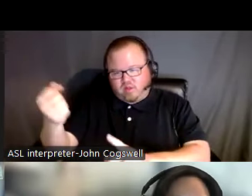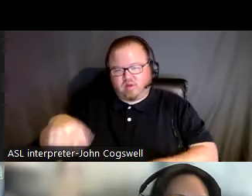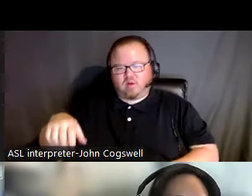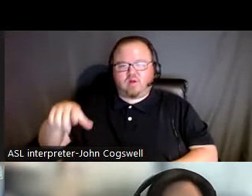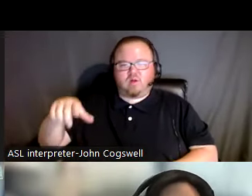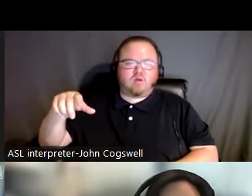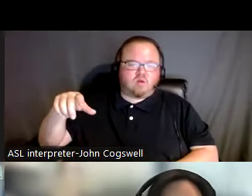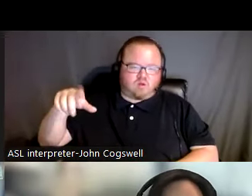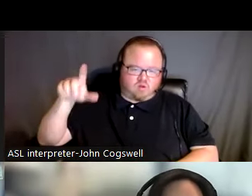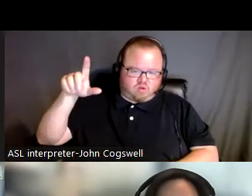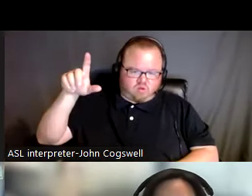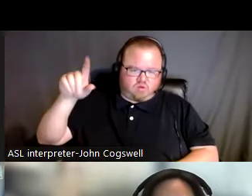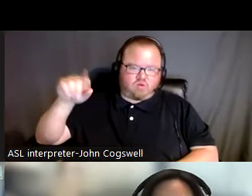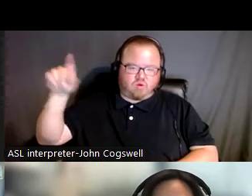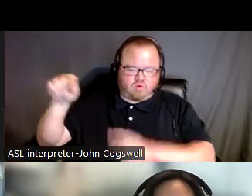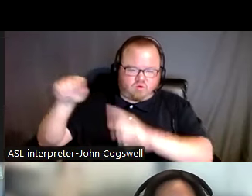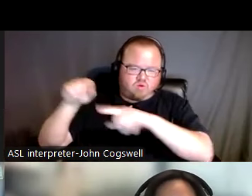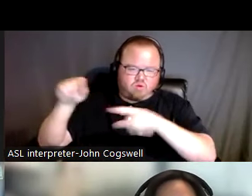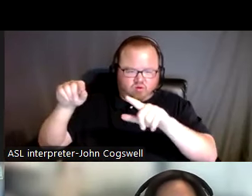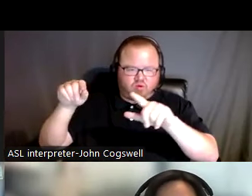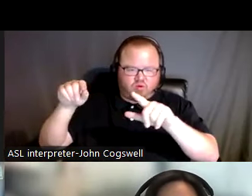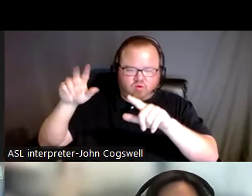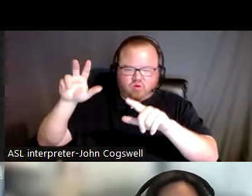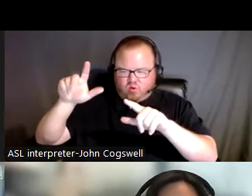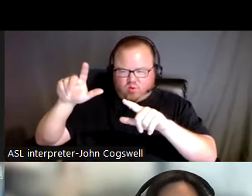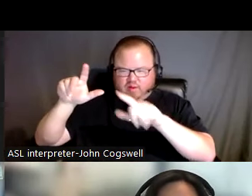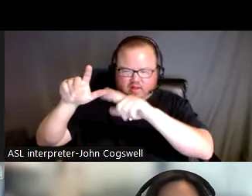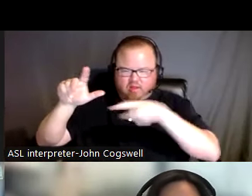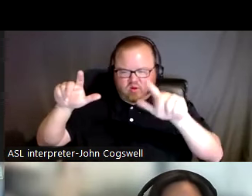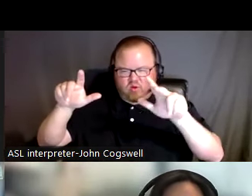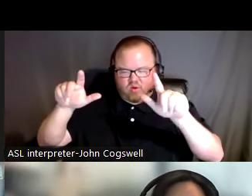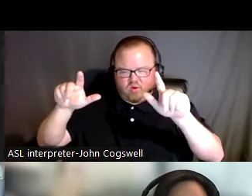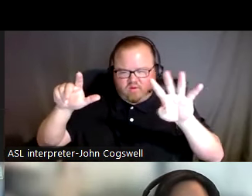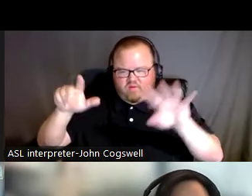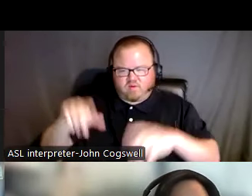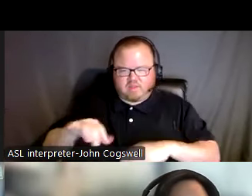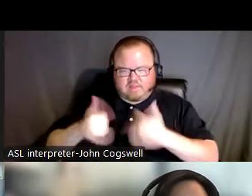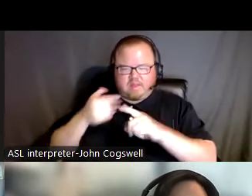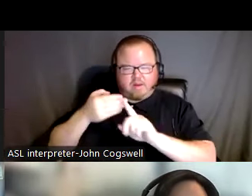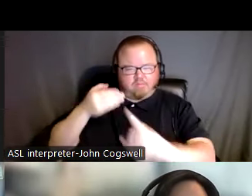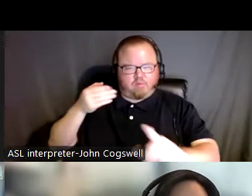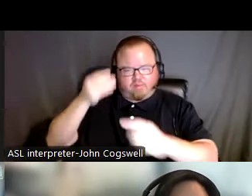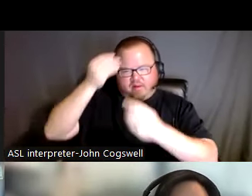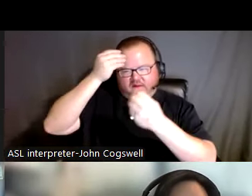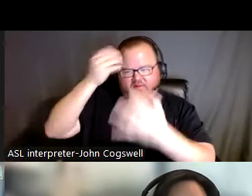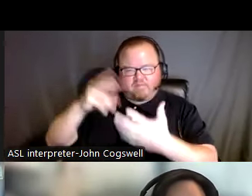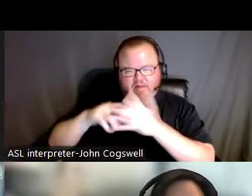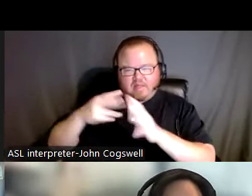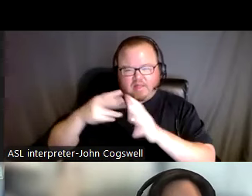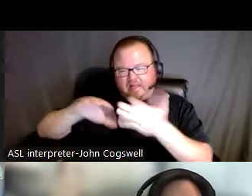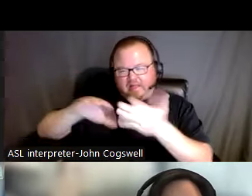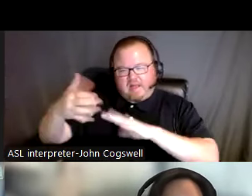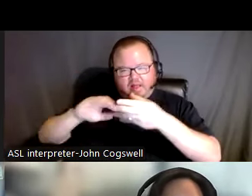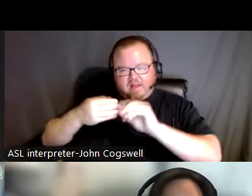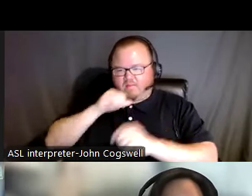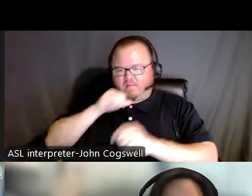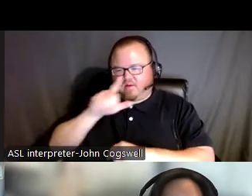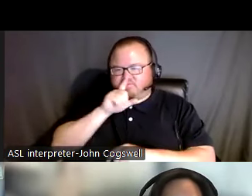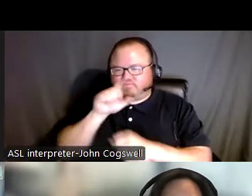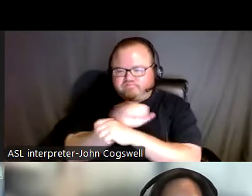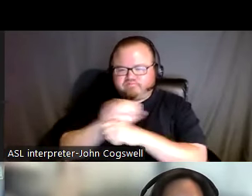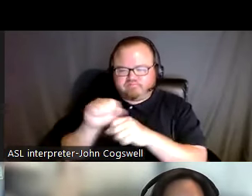2024. Years 2023 and 2024 is still preliminary, so that means that the death numbers for these years are